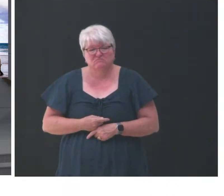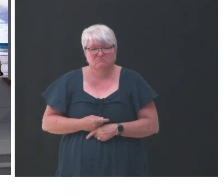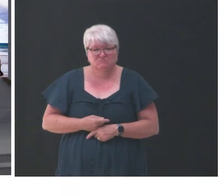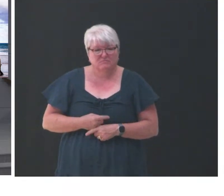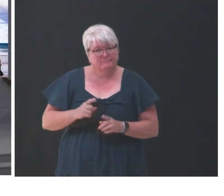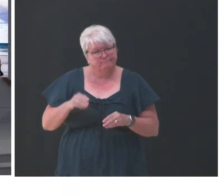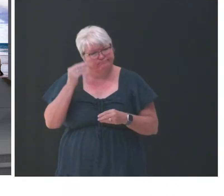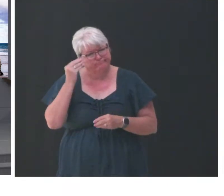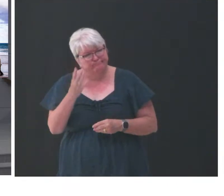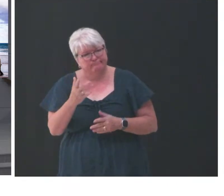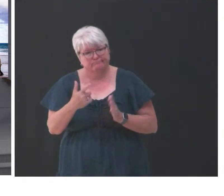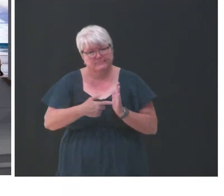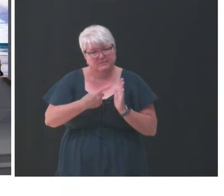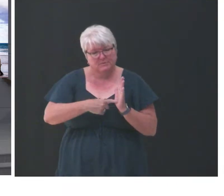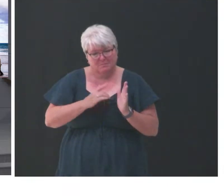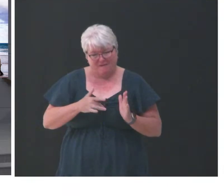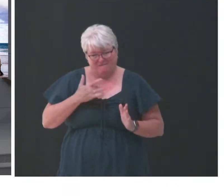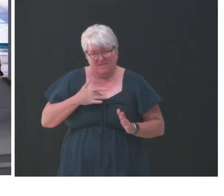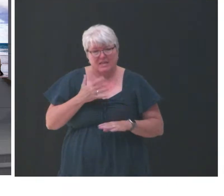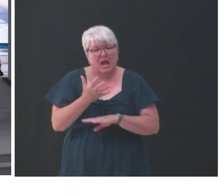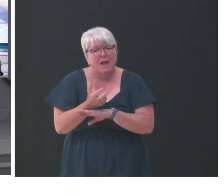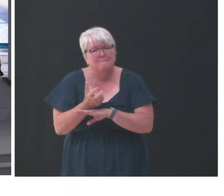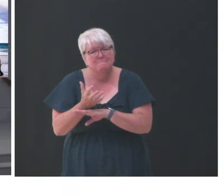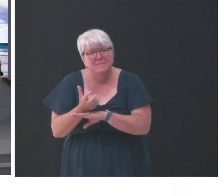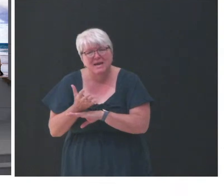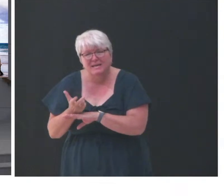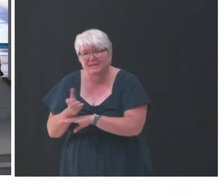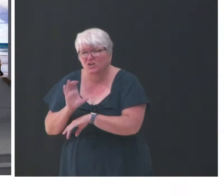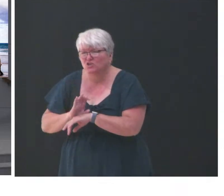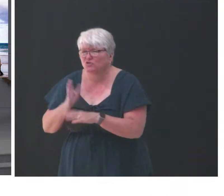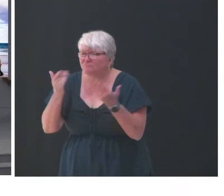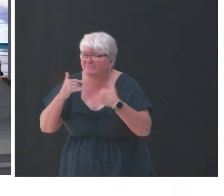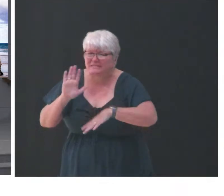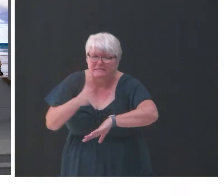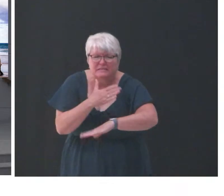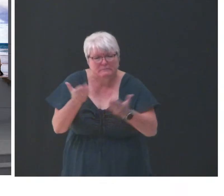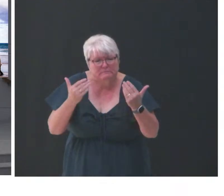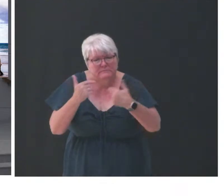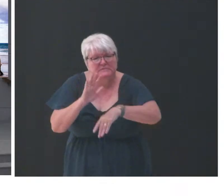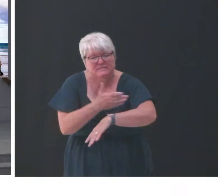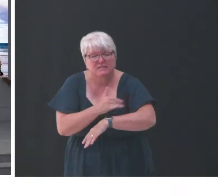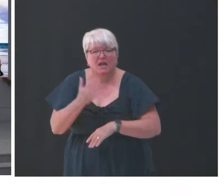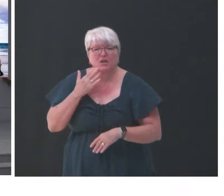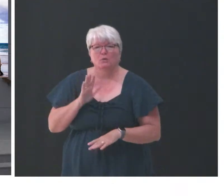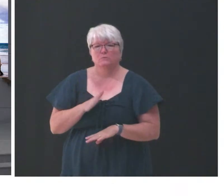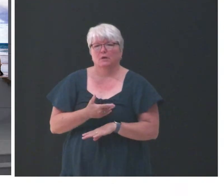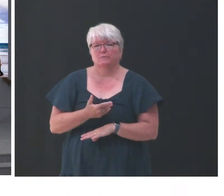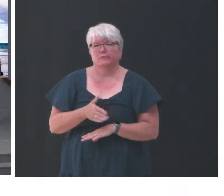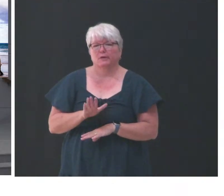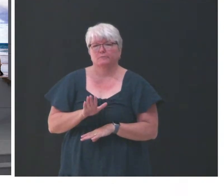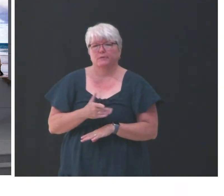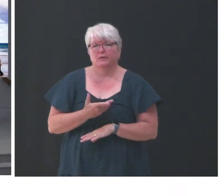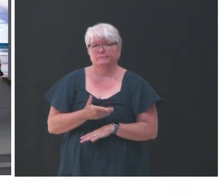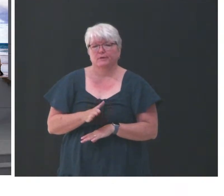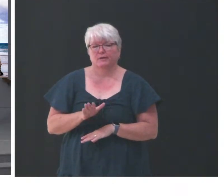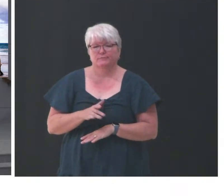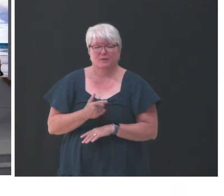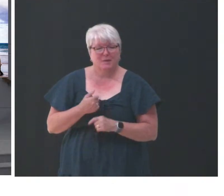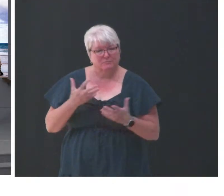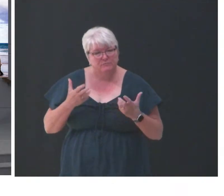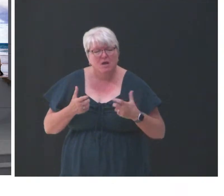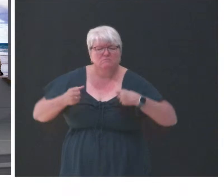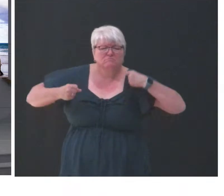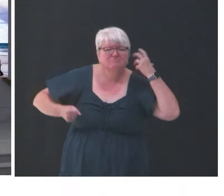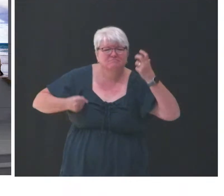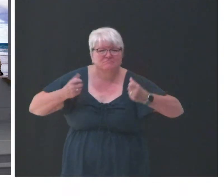Can I just say that sometime I feel like I'm begging our church to sing on a Sunday morning? And I know that no one means that. We're all coming in.